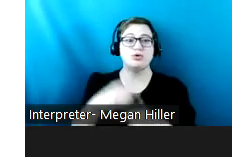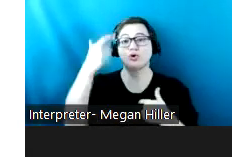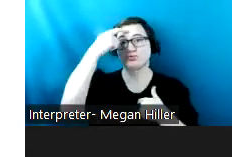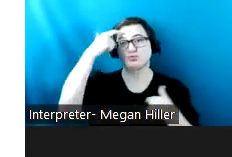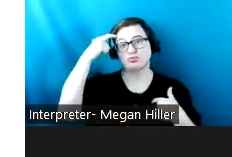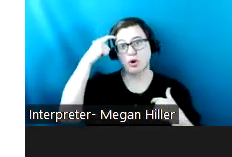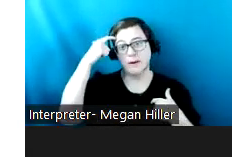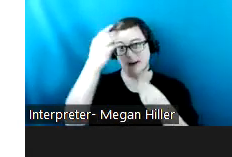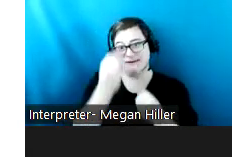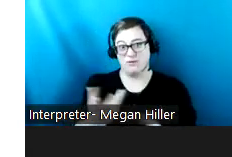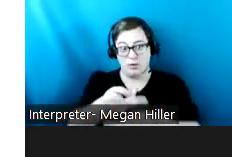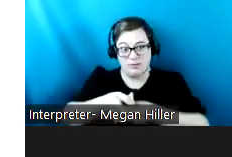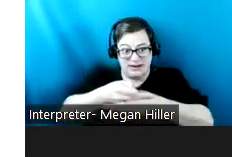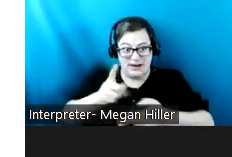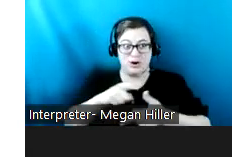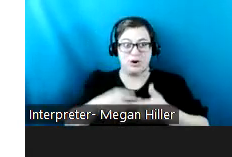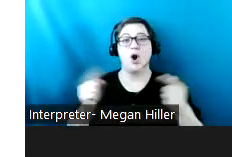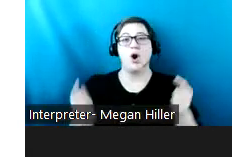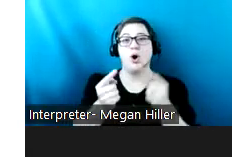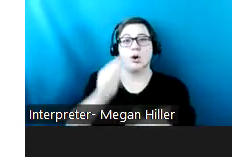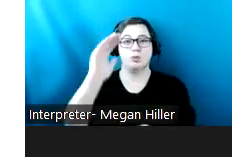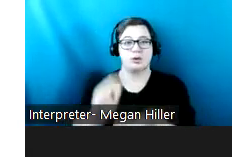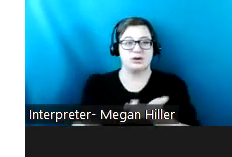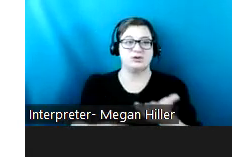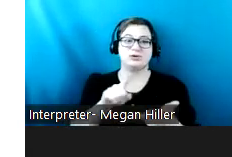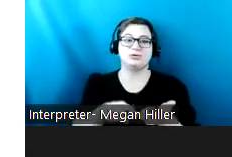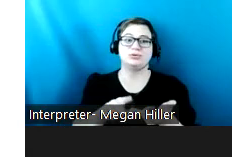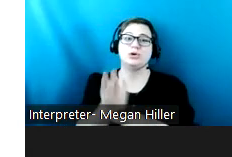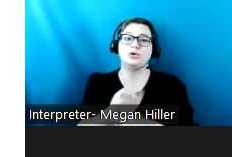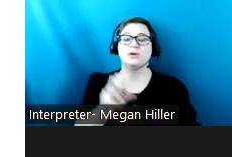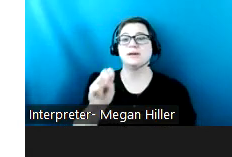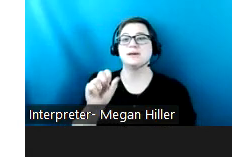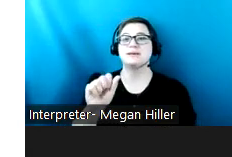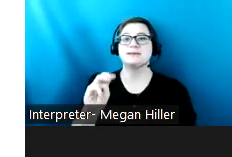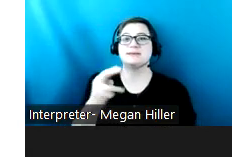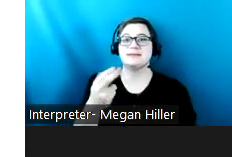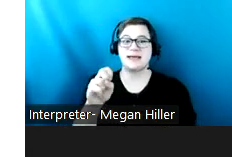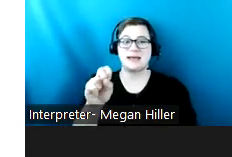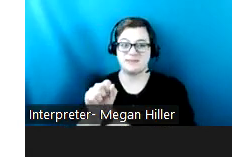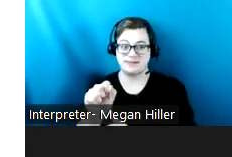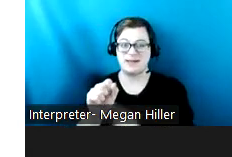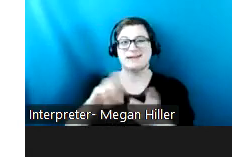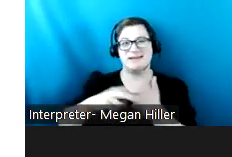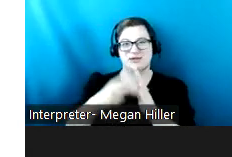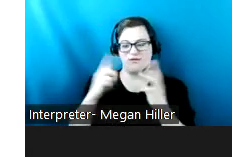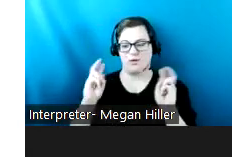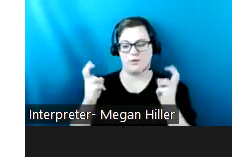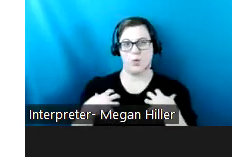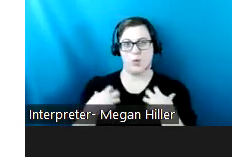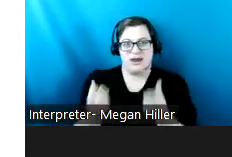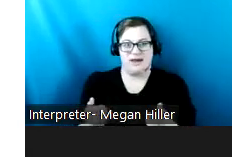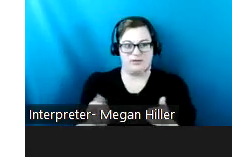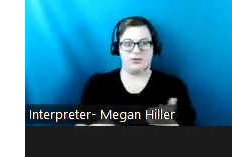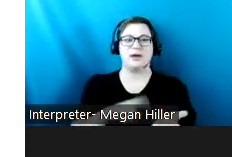care, harm reduction, utilizing the SAMHSA definition of recovery, and inclusion of whole